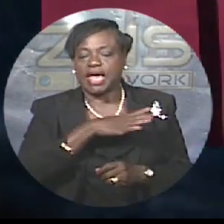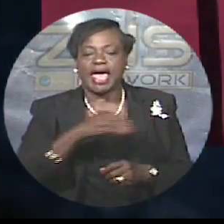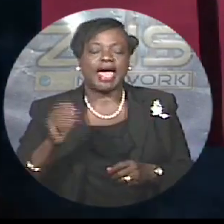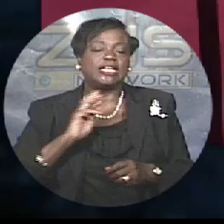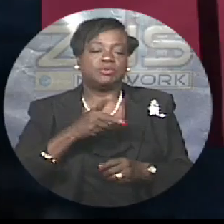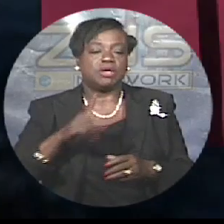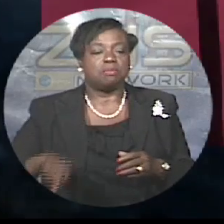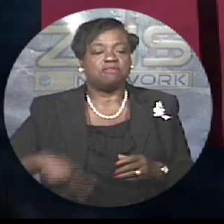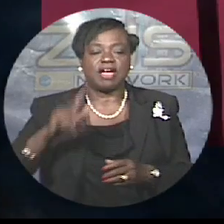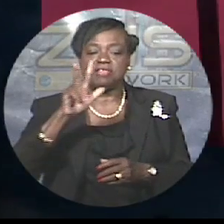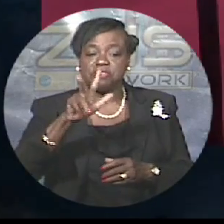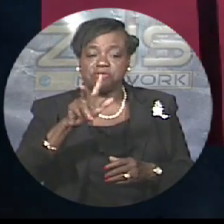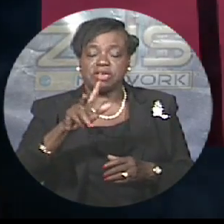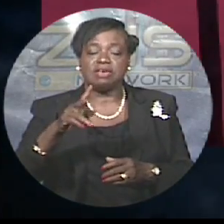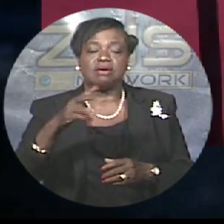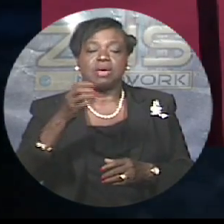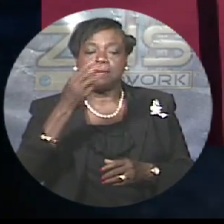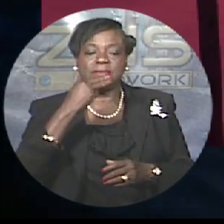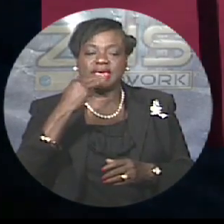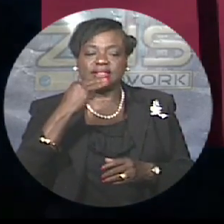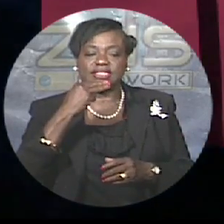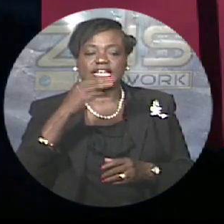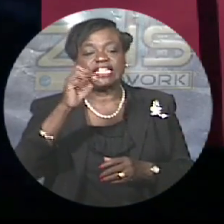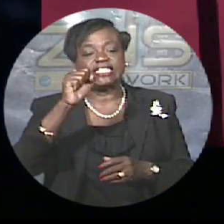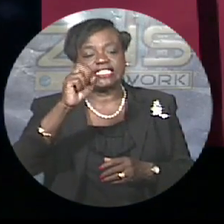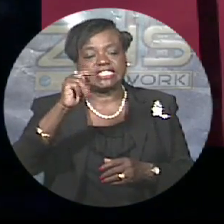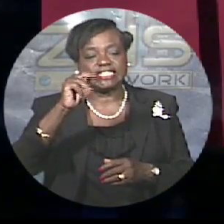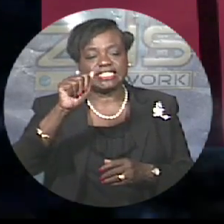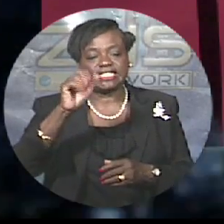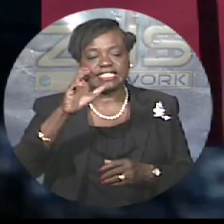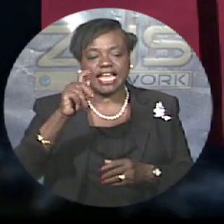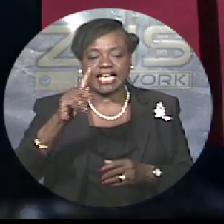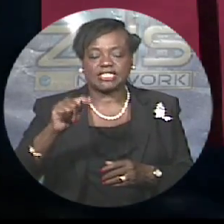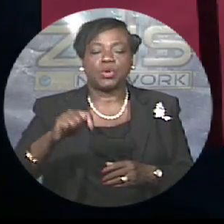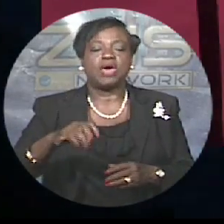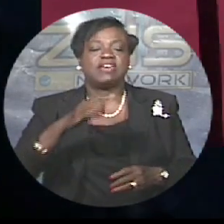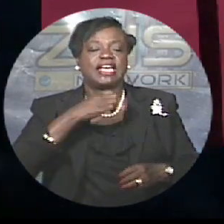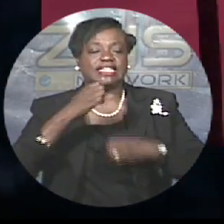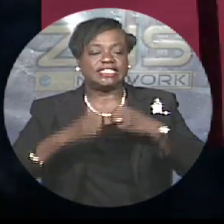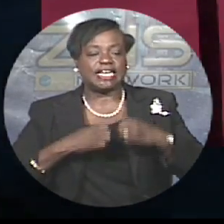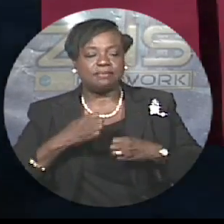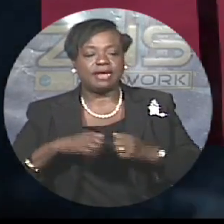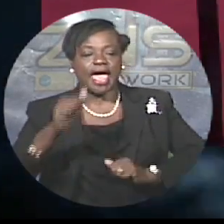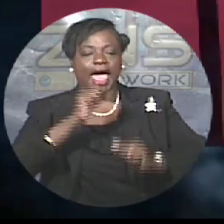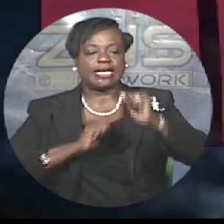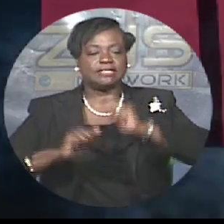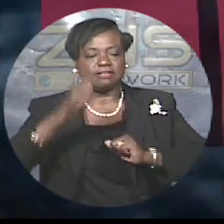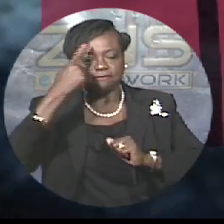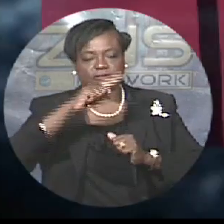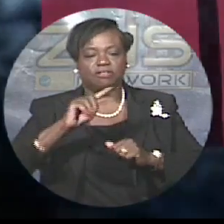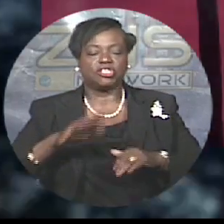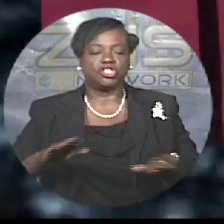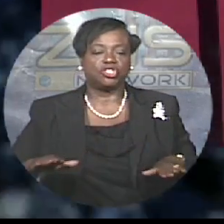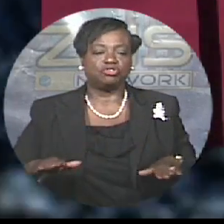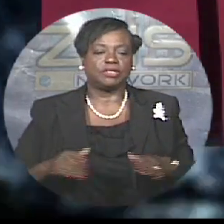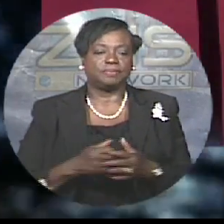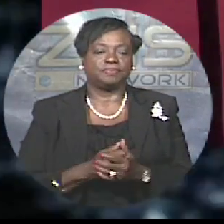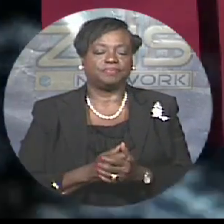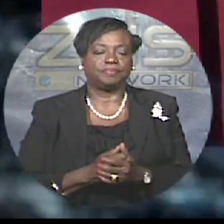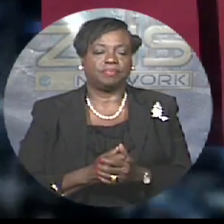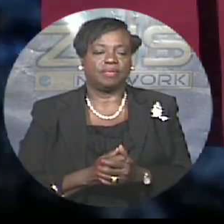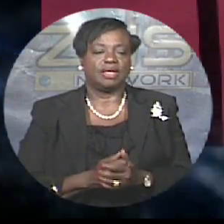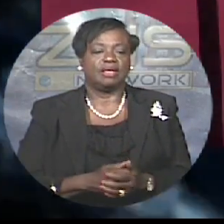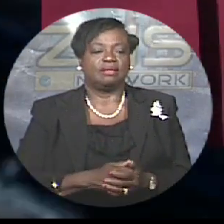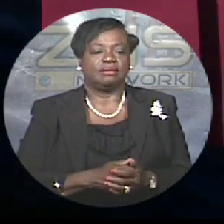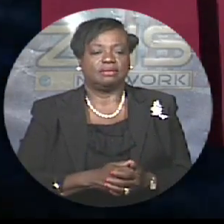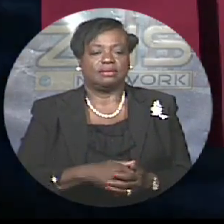3 meals for the day, snacks in between. We have entertainment and activities for the children. Chief Welfare Officer at the